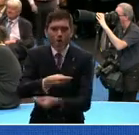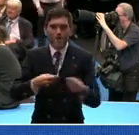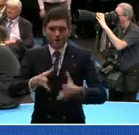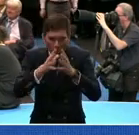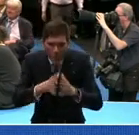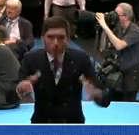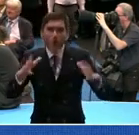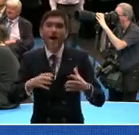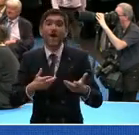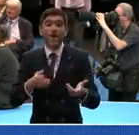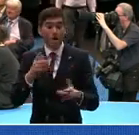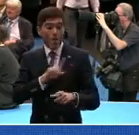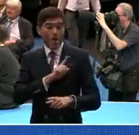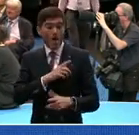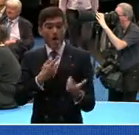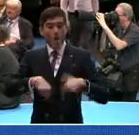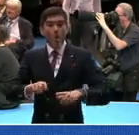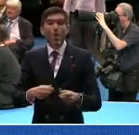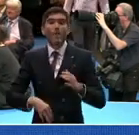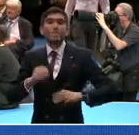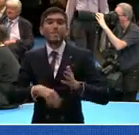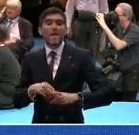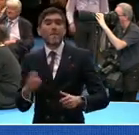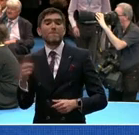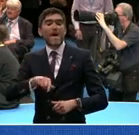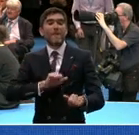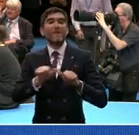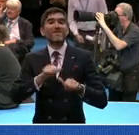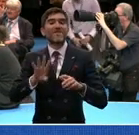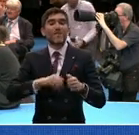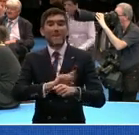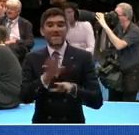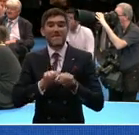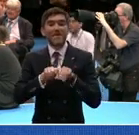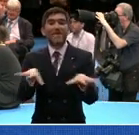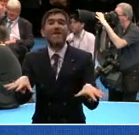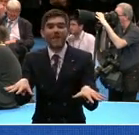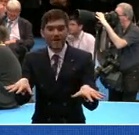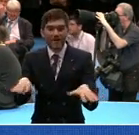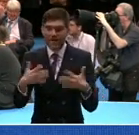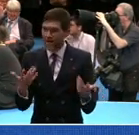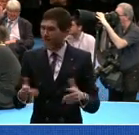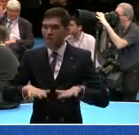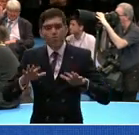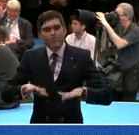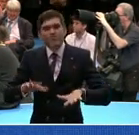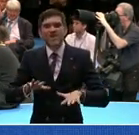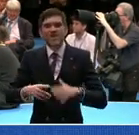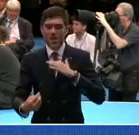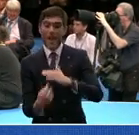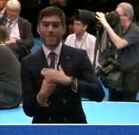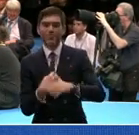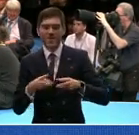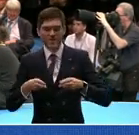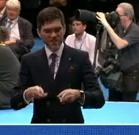we build back better from the pandemic. And at long last, the British immigration system is